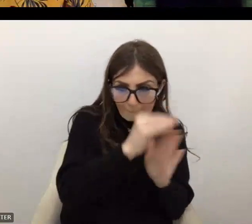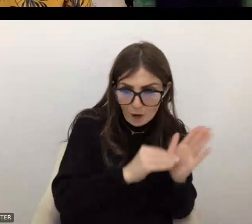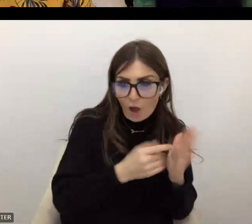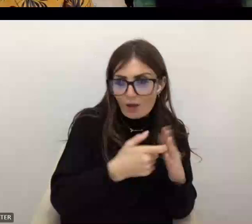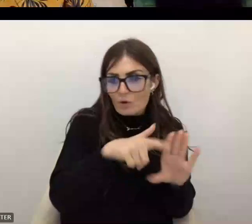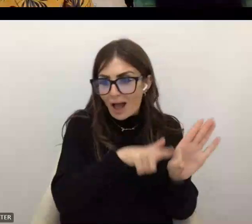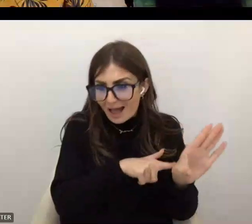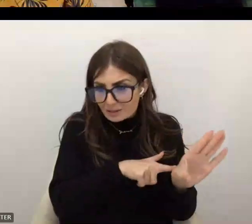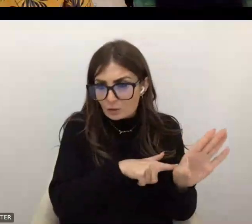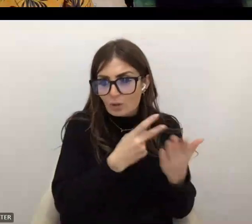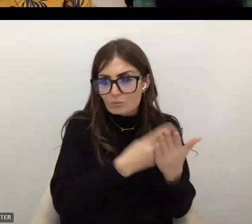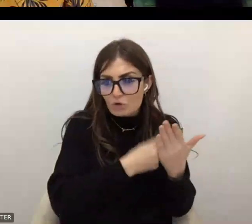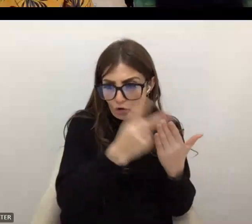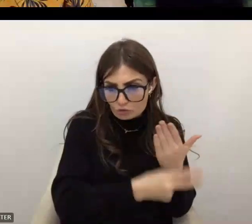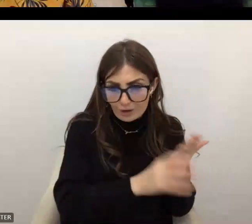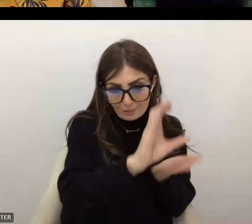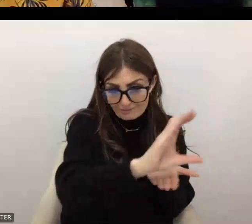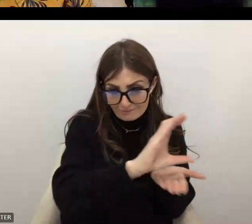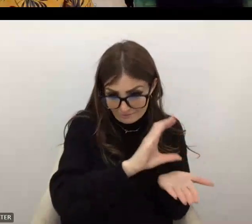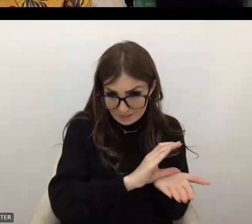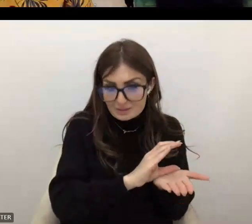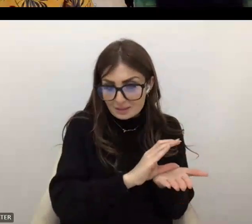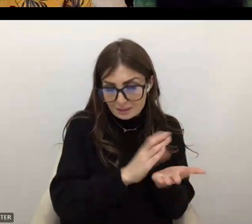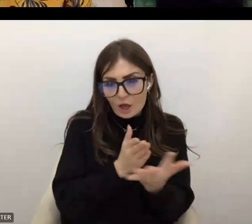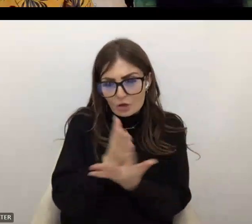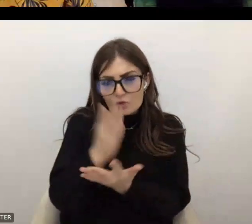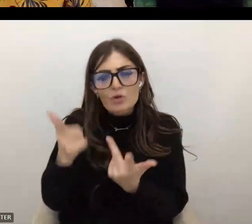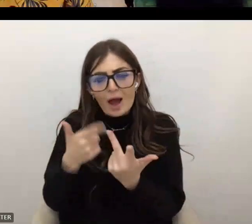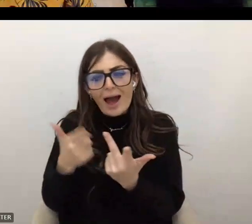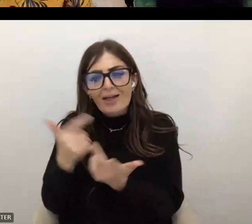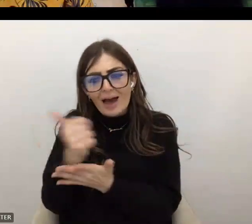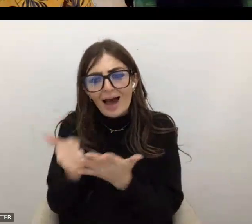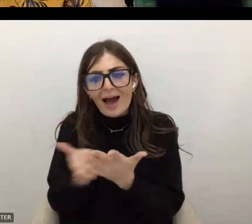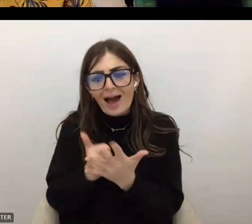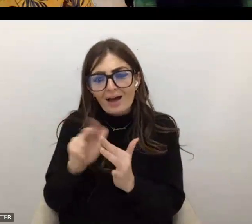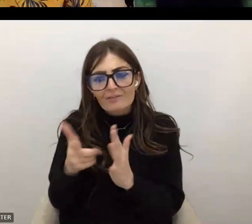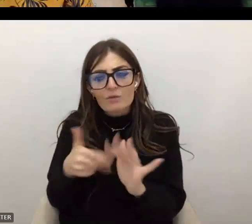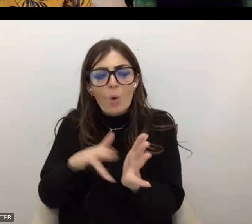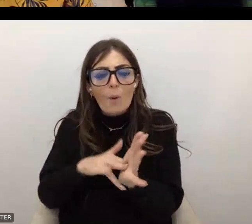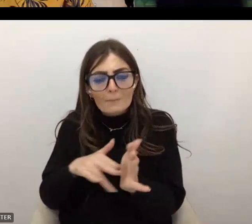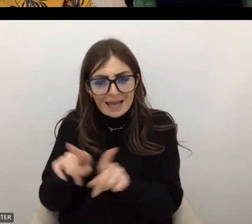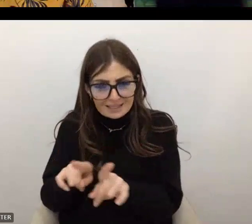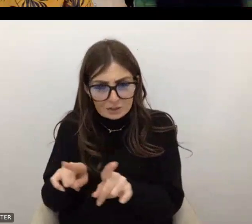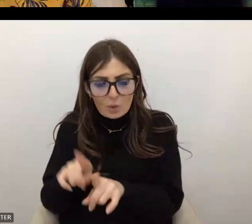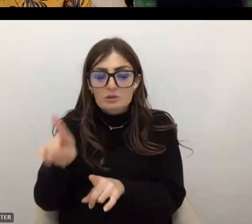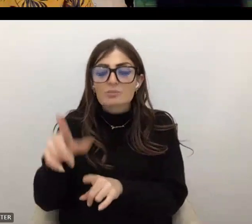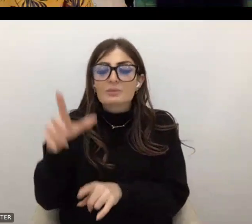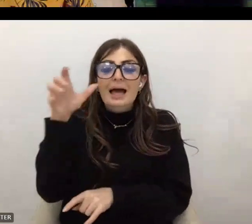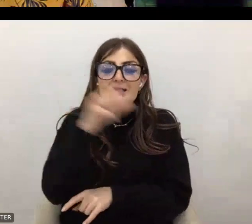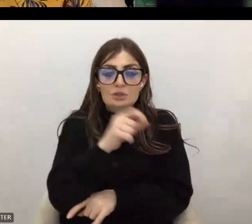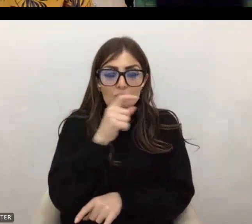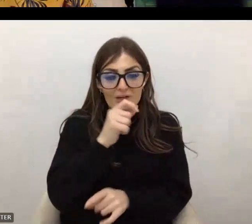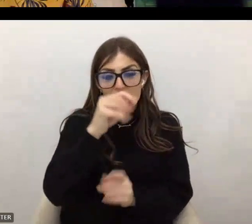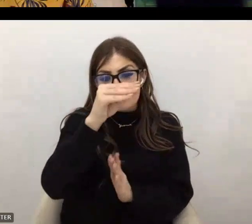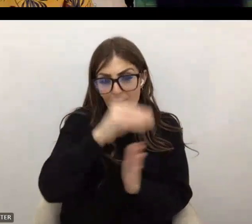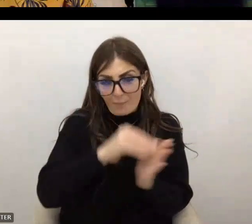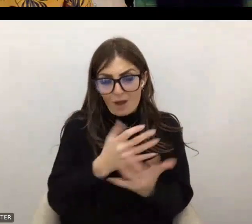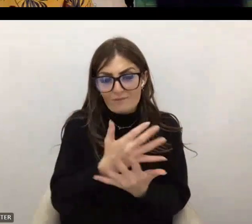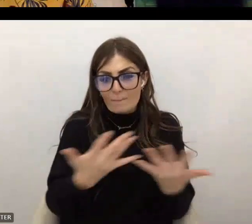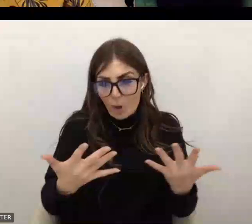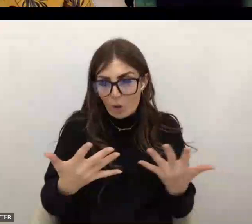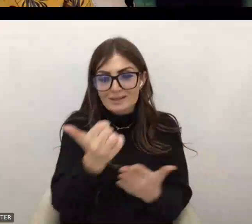program funding and then try for projects through other art forms. Assume we'll need to apply under multi-arts for